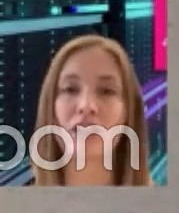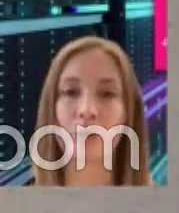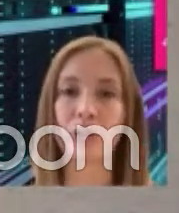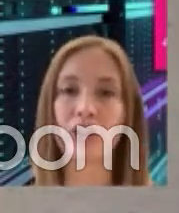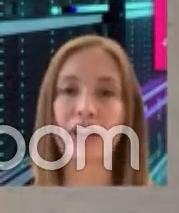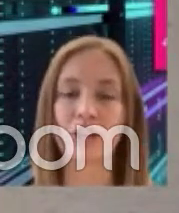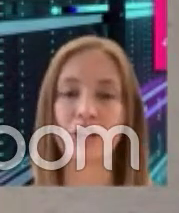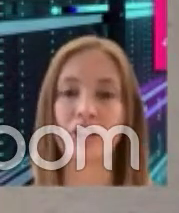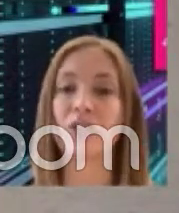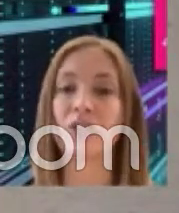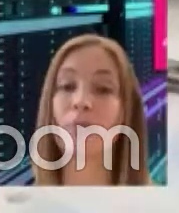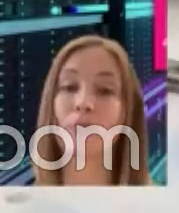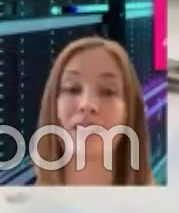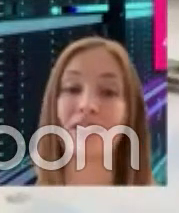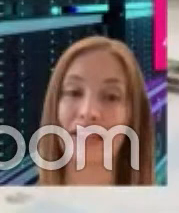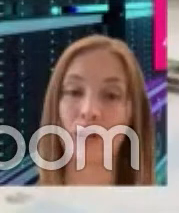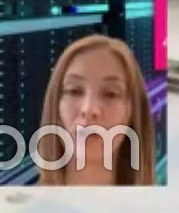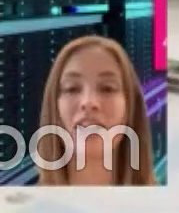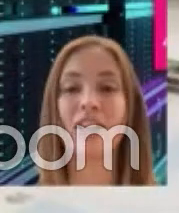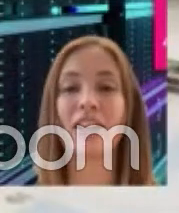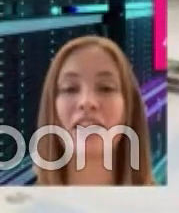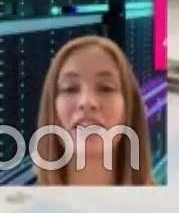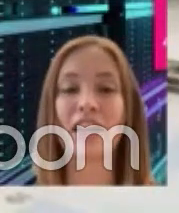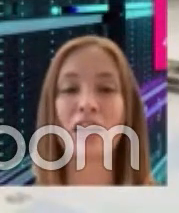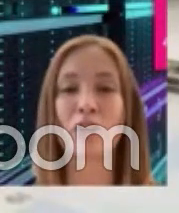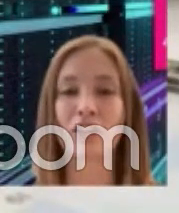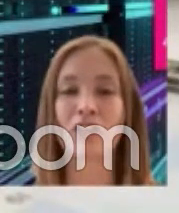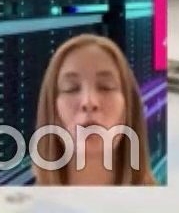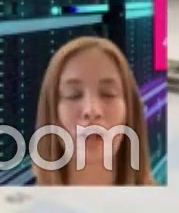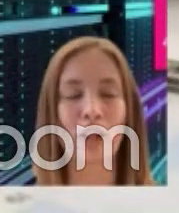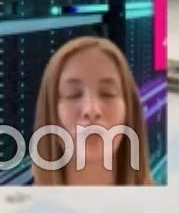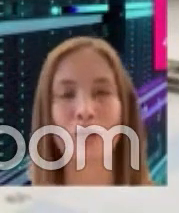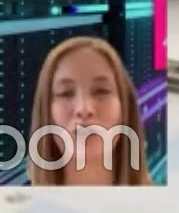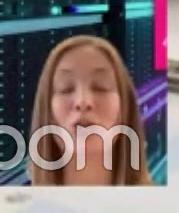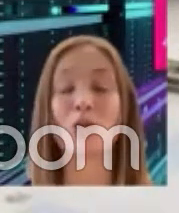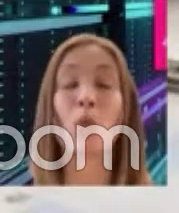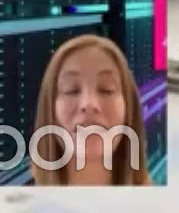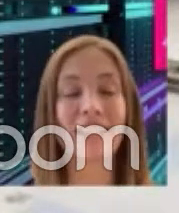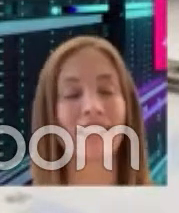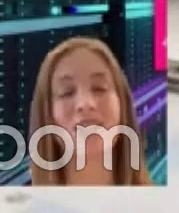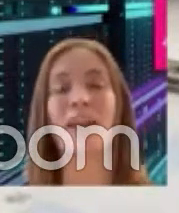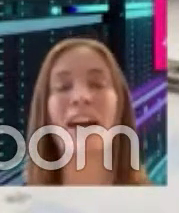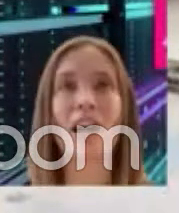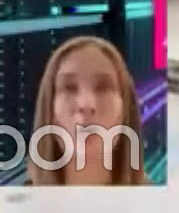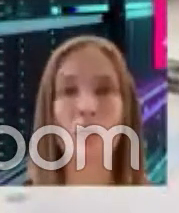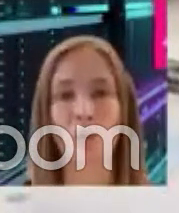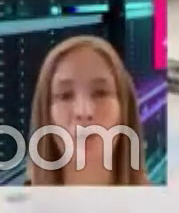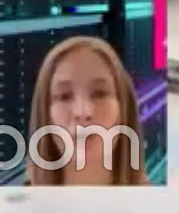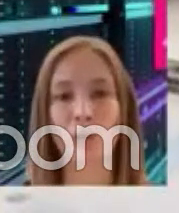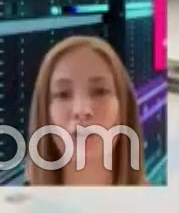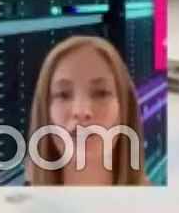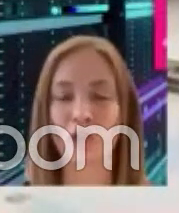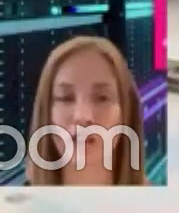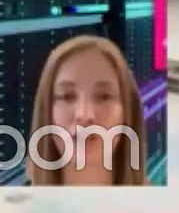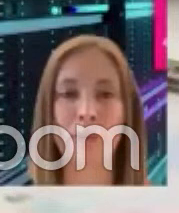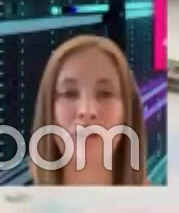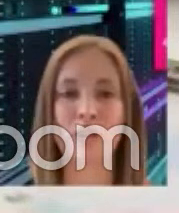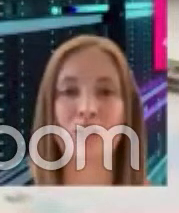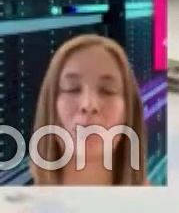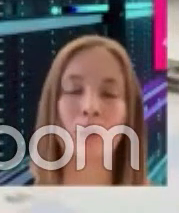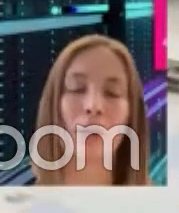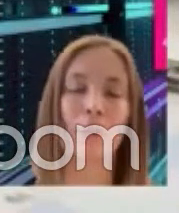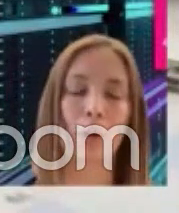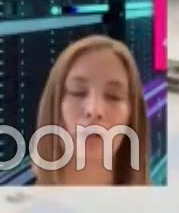instructions and Communications is Lego they've gotten 12 year olds to willingly spend hours pouring over an instruction